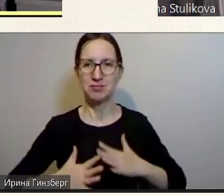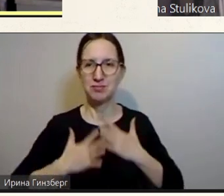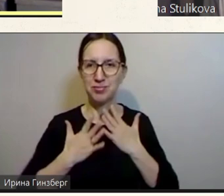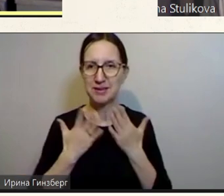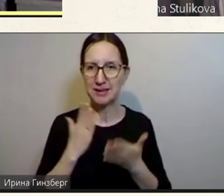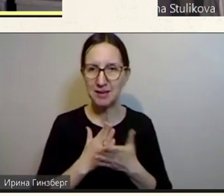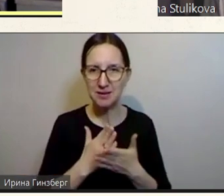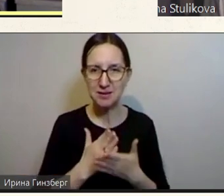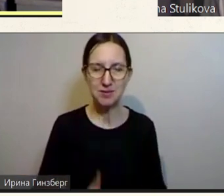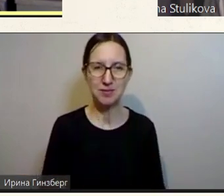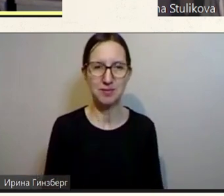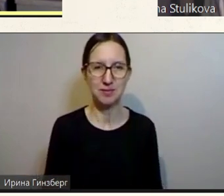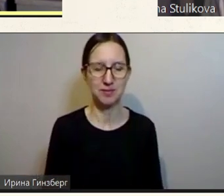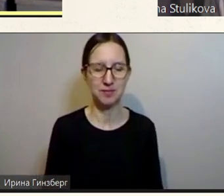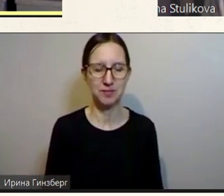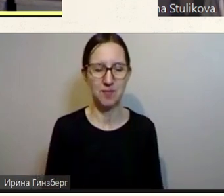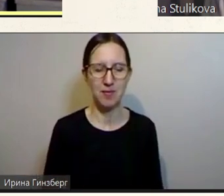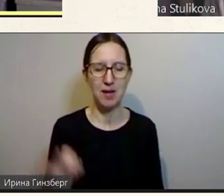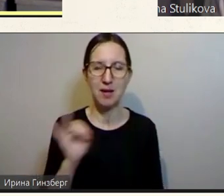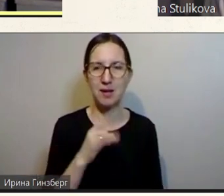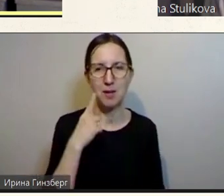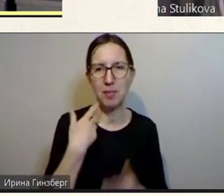it's not necessary.